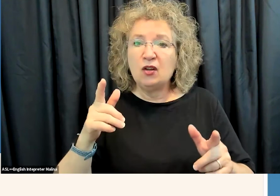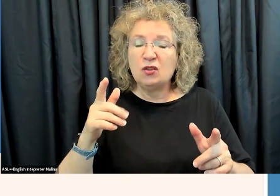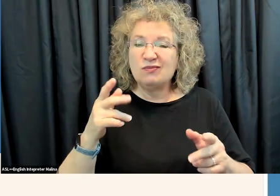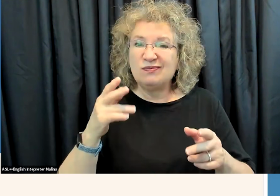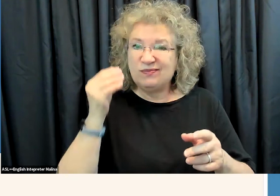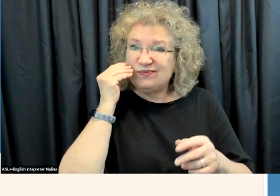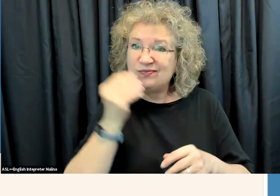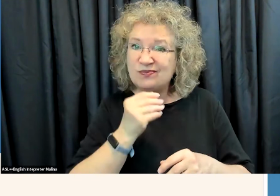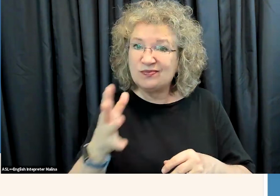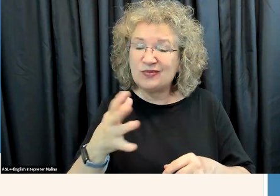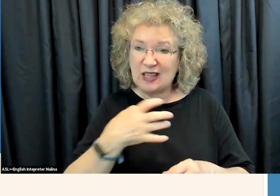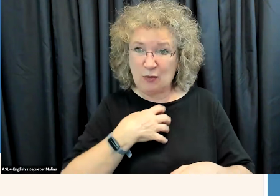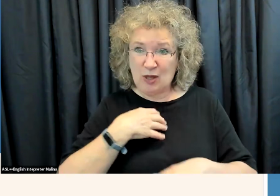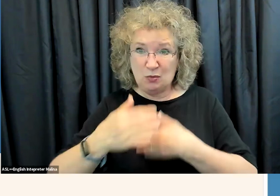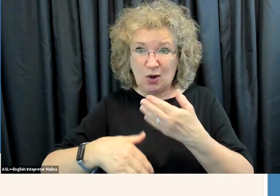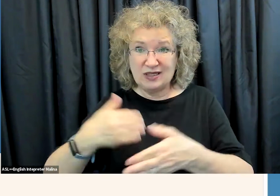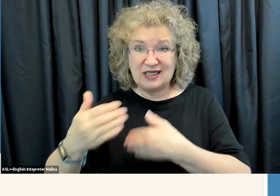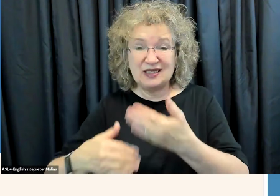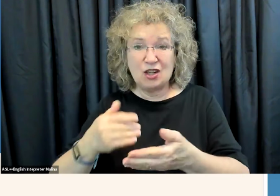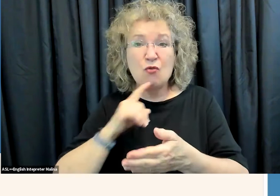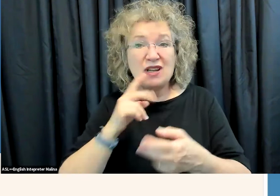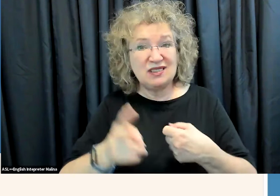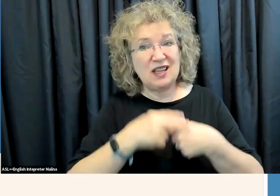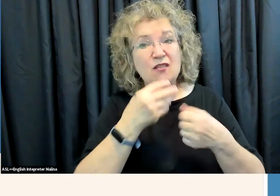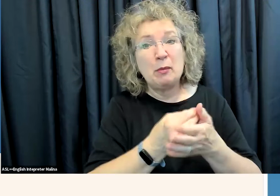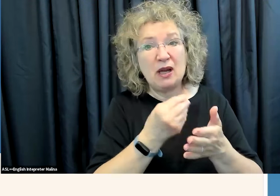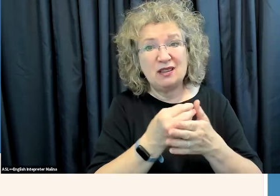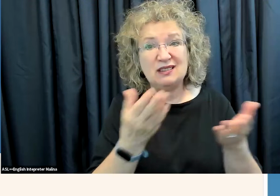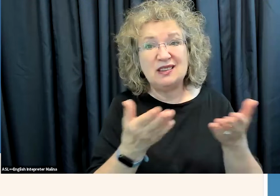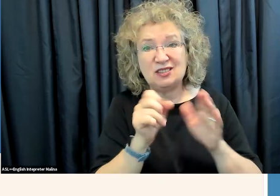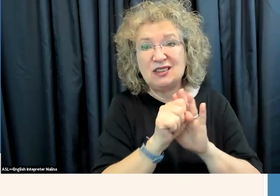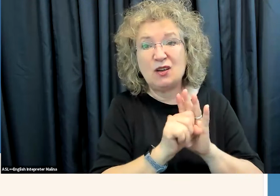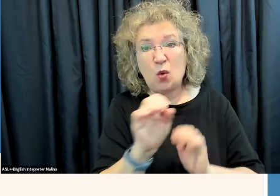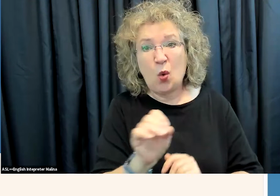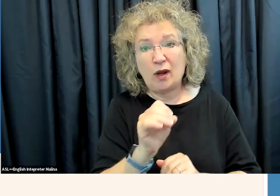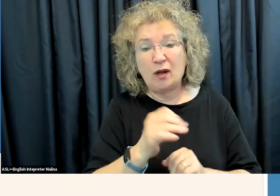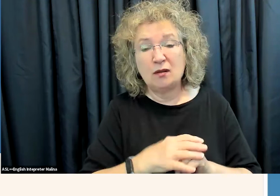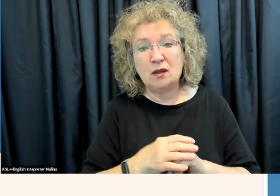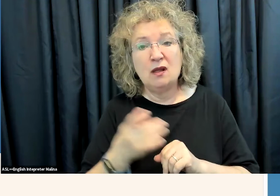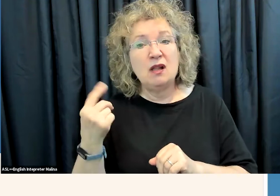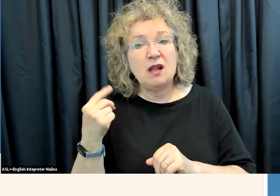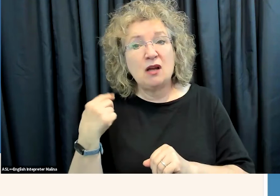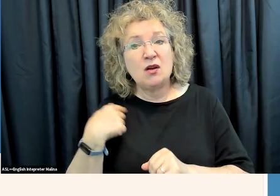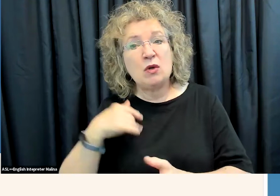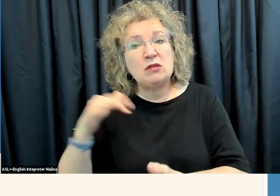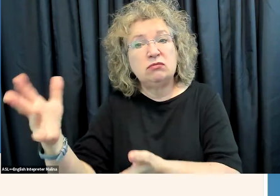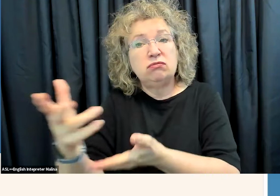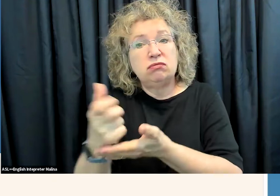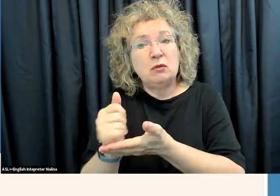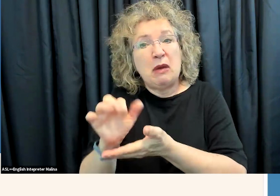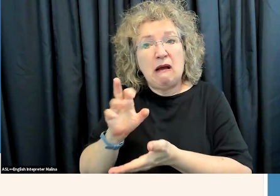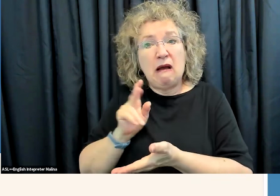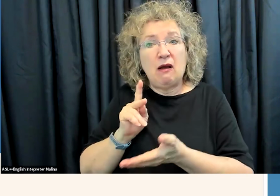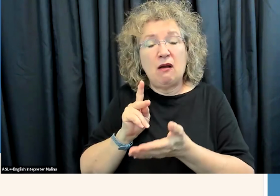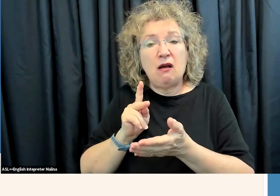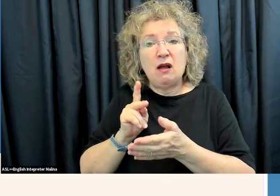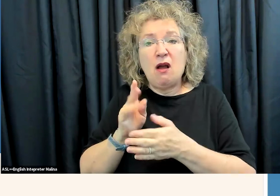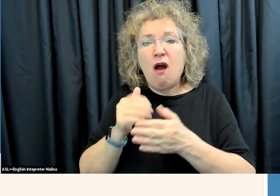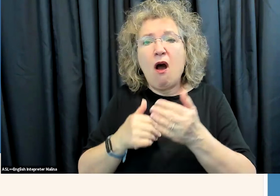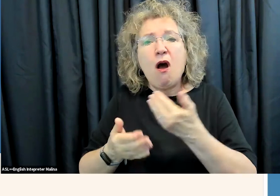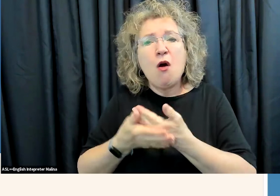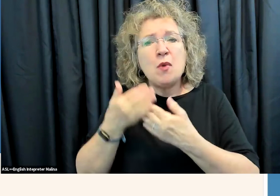process saves Oregonians money. Last year, we helped recover just under $9 million through our